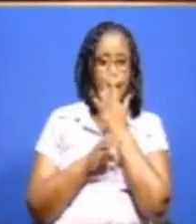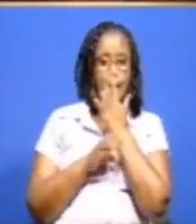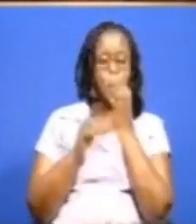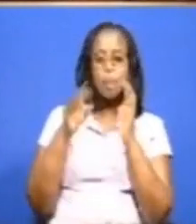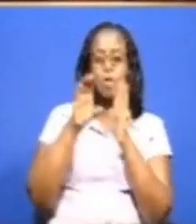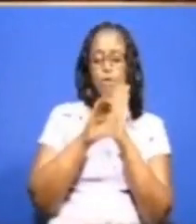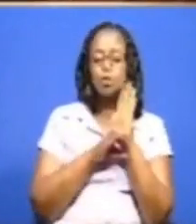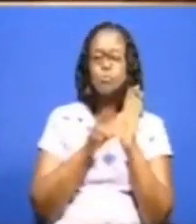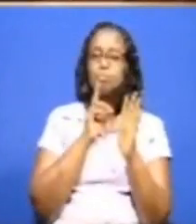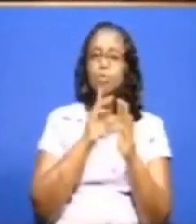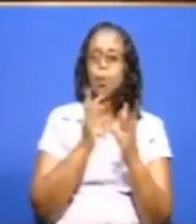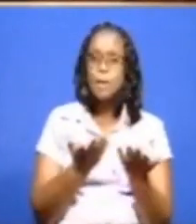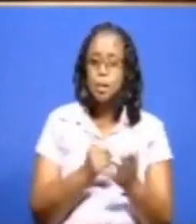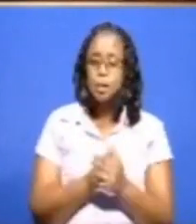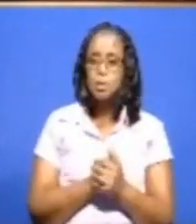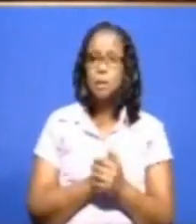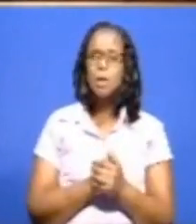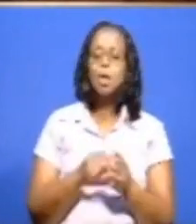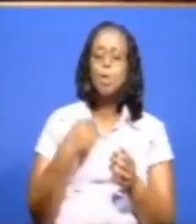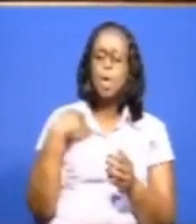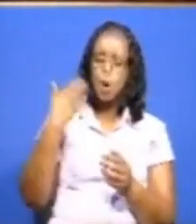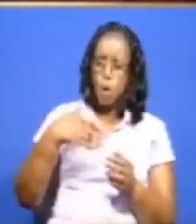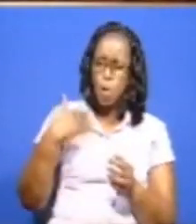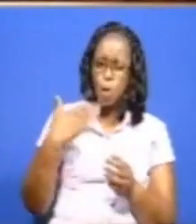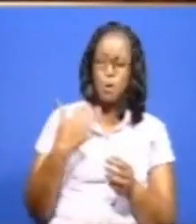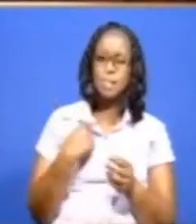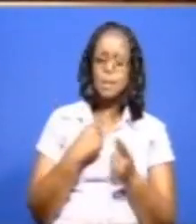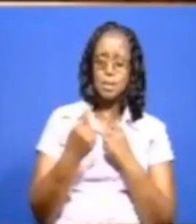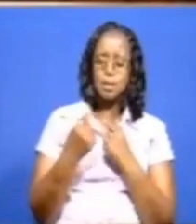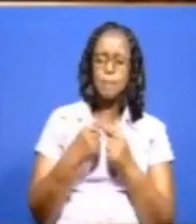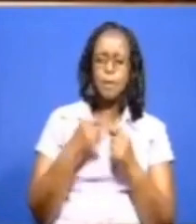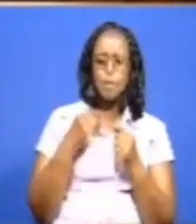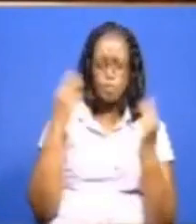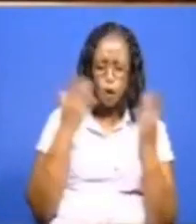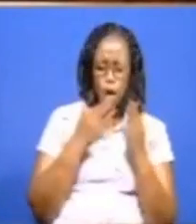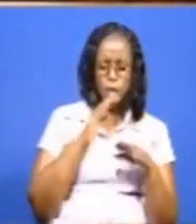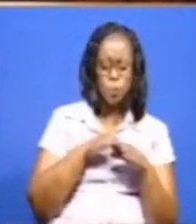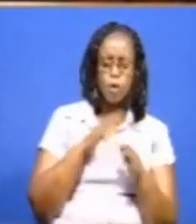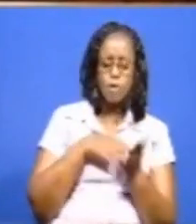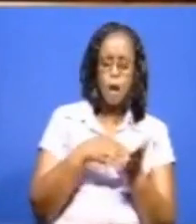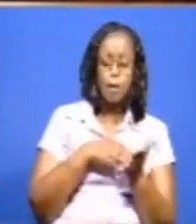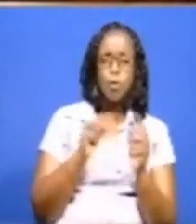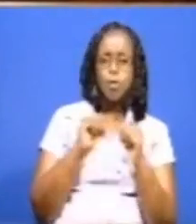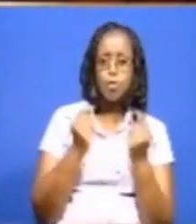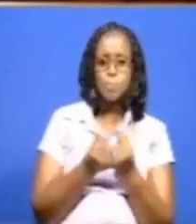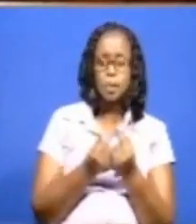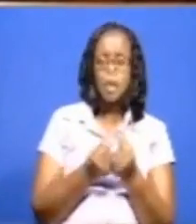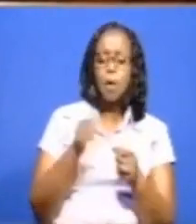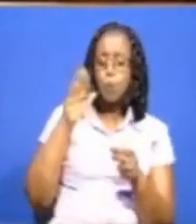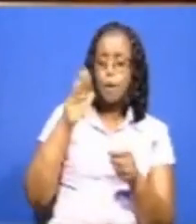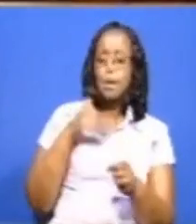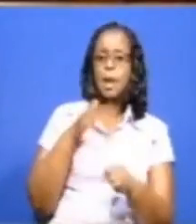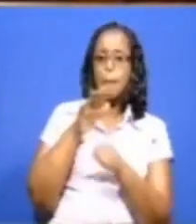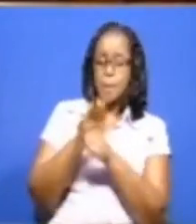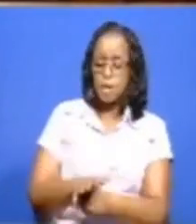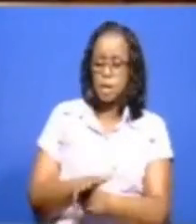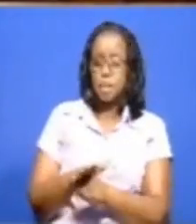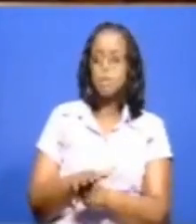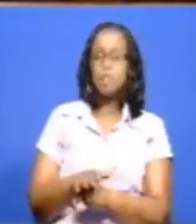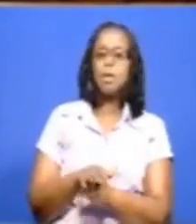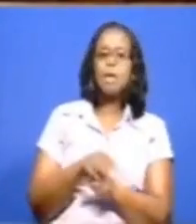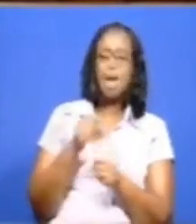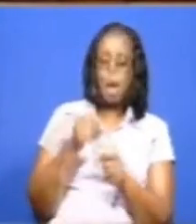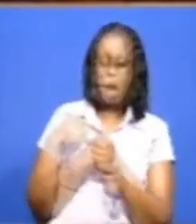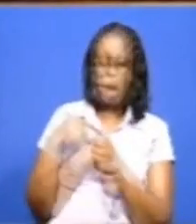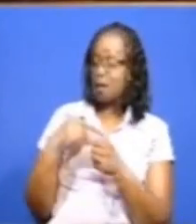we always consider the vulnerable groups, and the women are marginalized, and they are